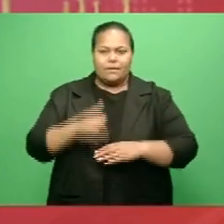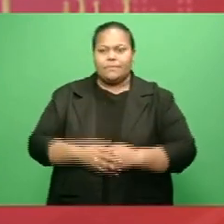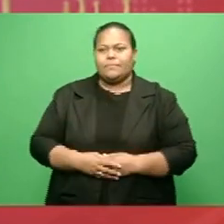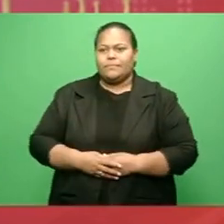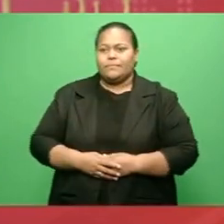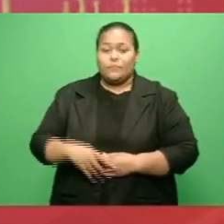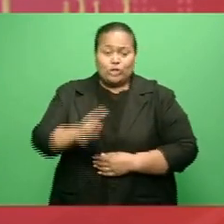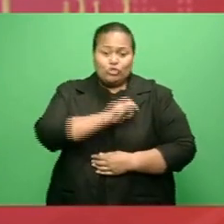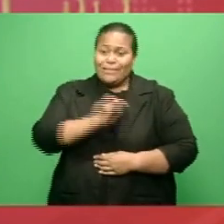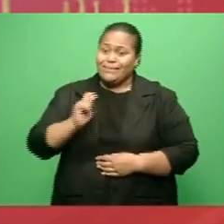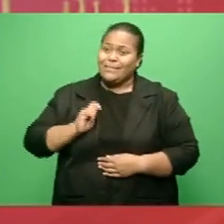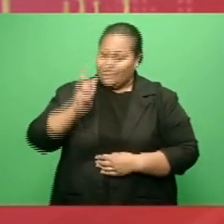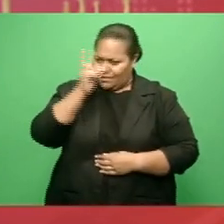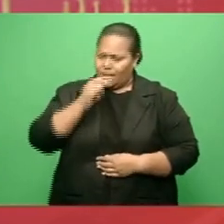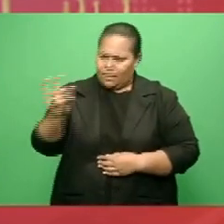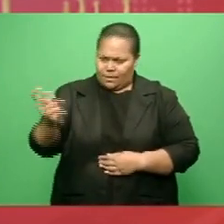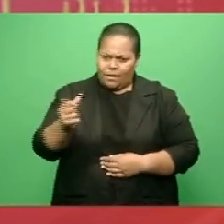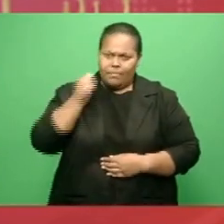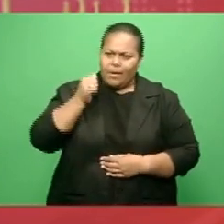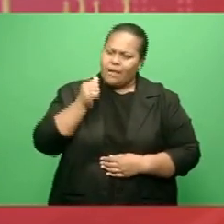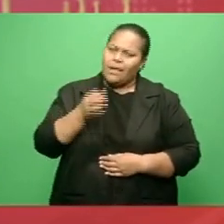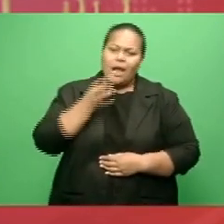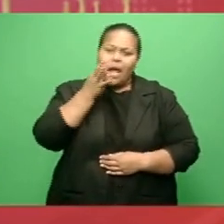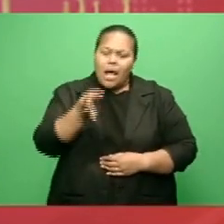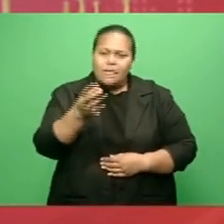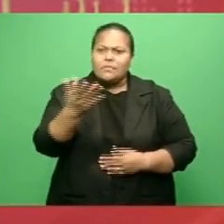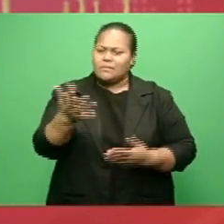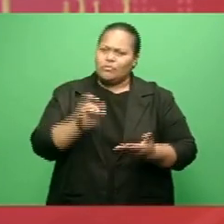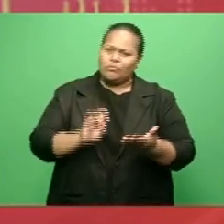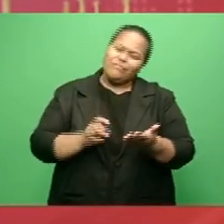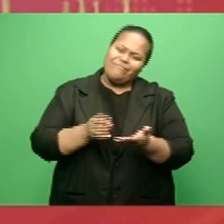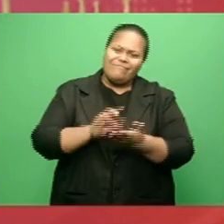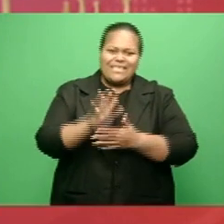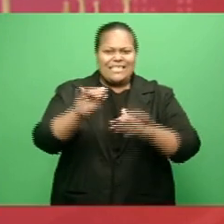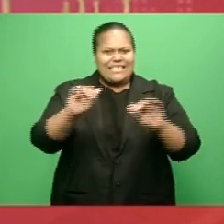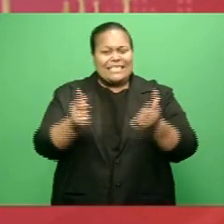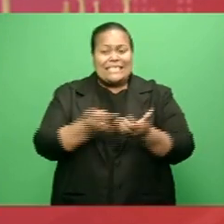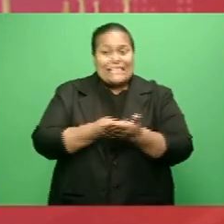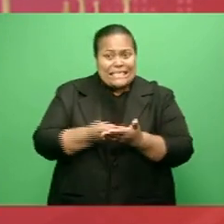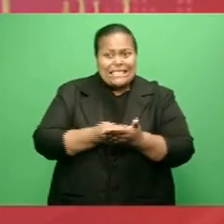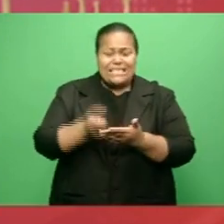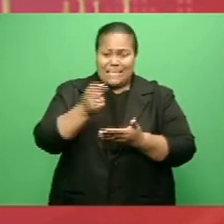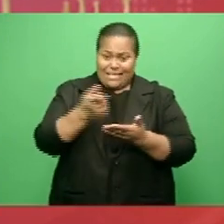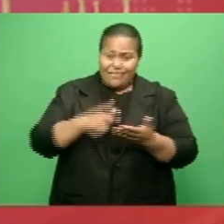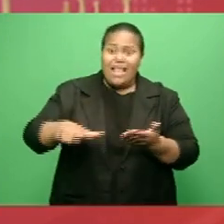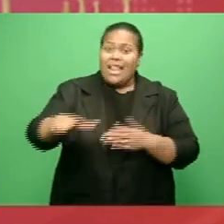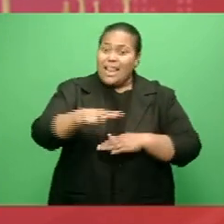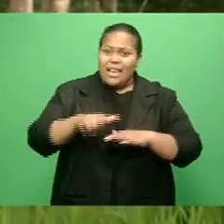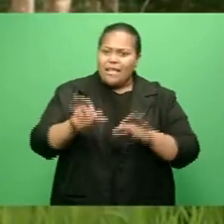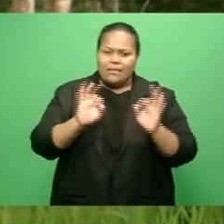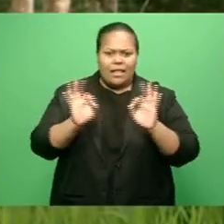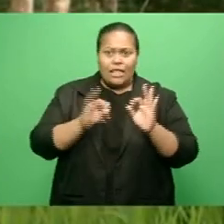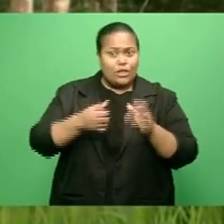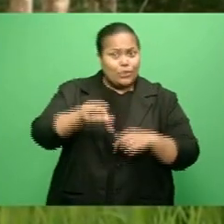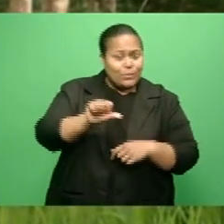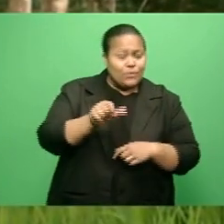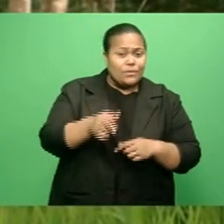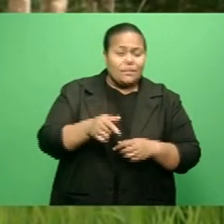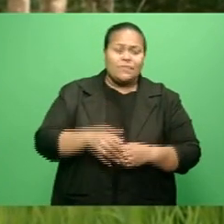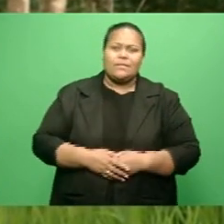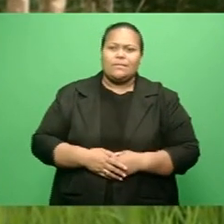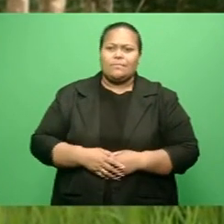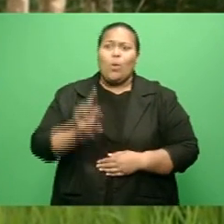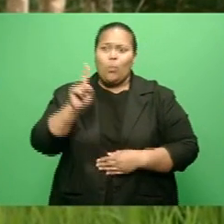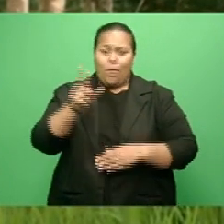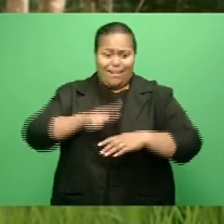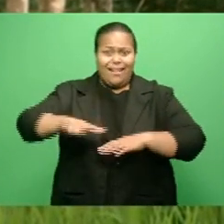Trustees can always come back and ask to terminate the lease if after 5 years the land on lease has not been utilized. So far, one land in